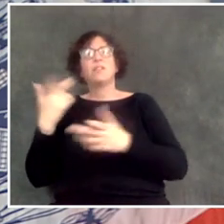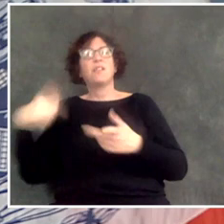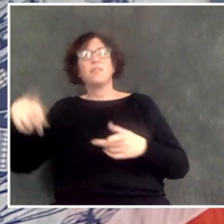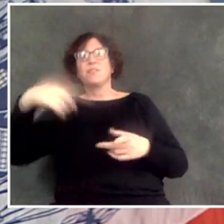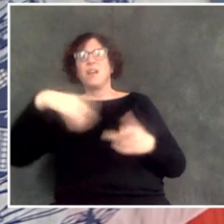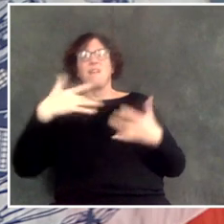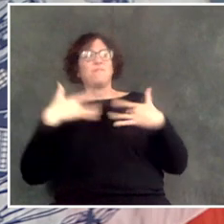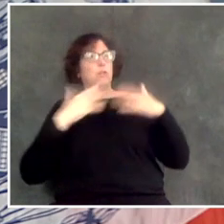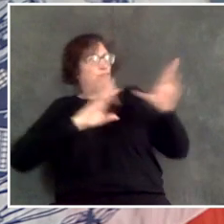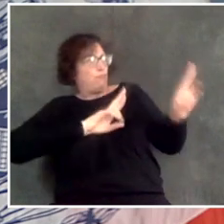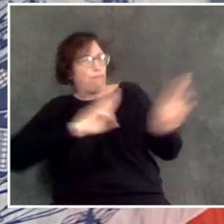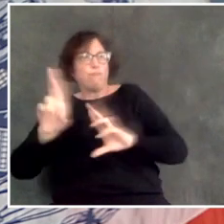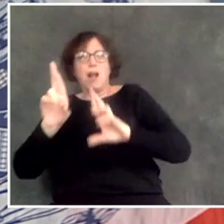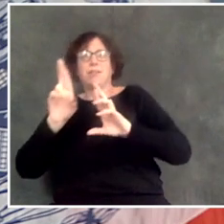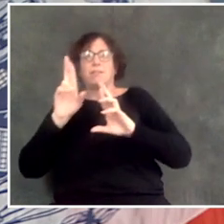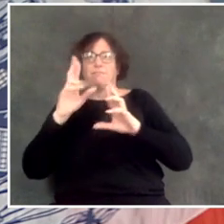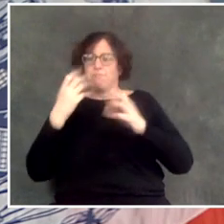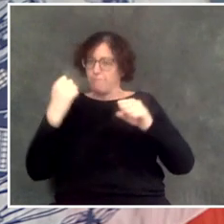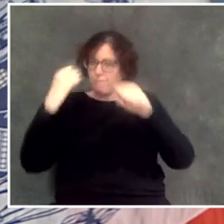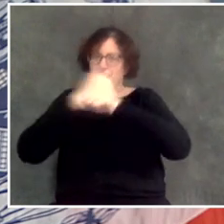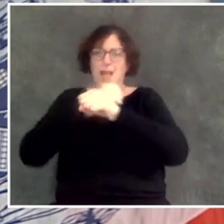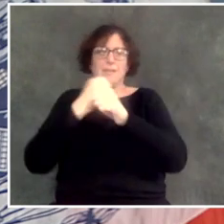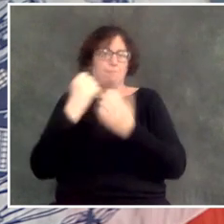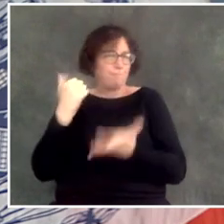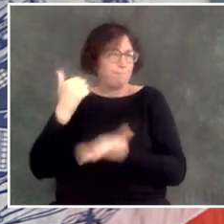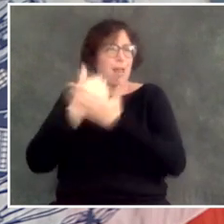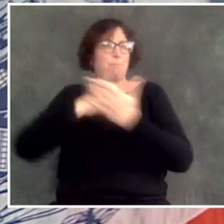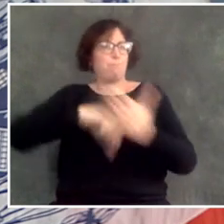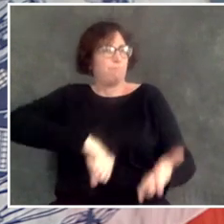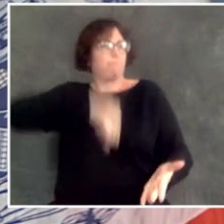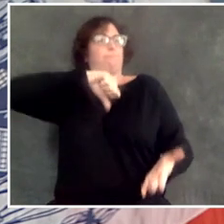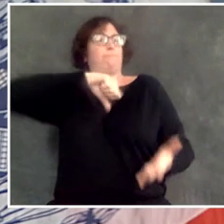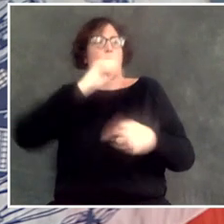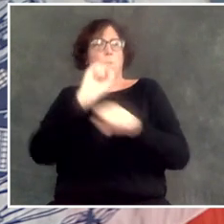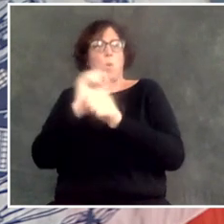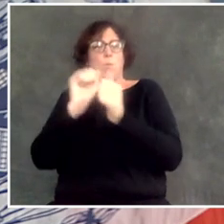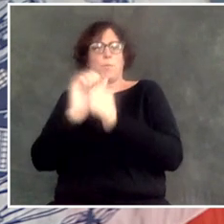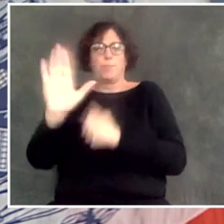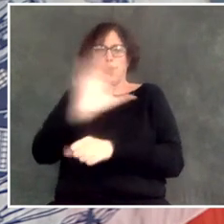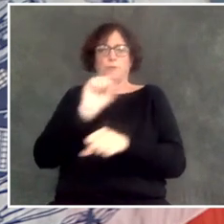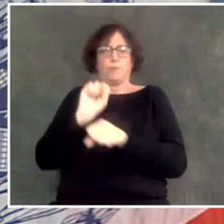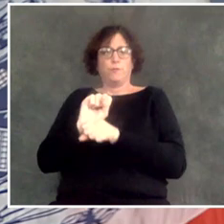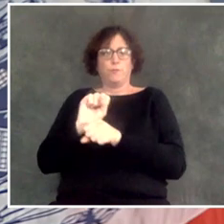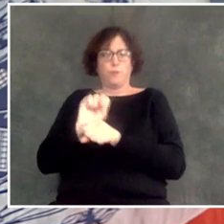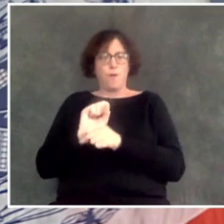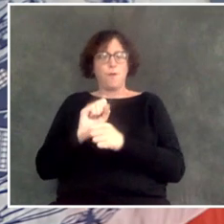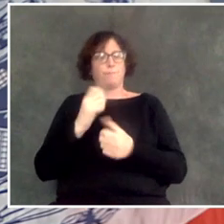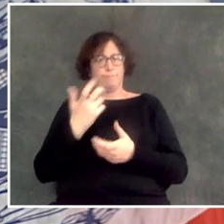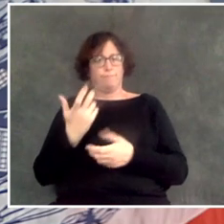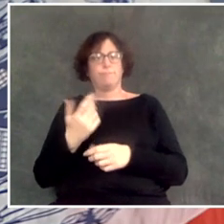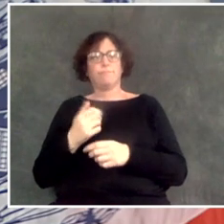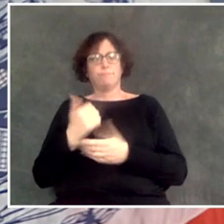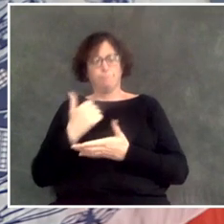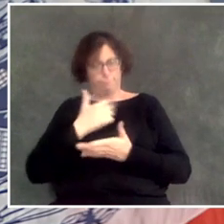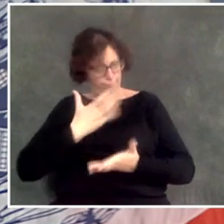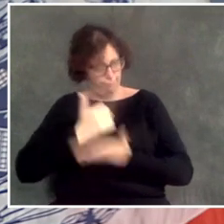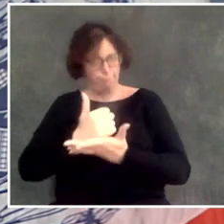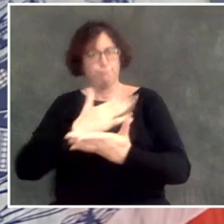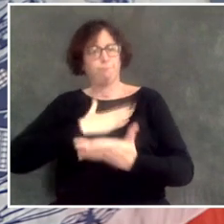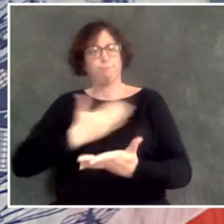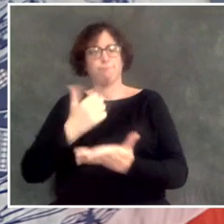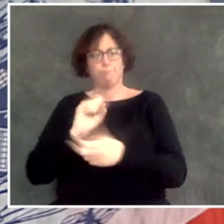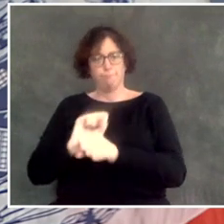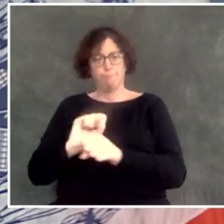proud of the job they were doing. They were certain that EMS and all the FDNY would handle